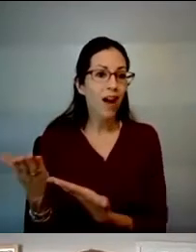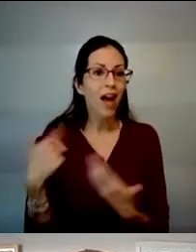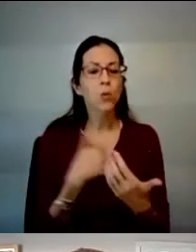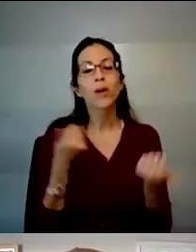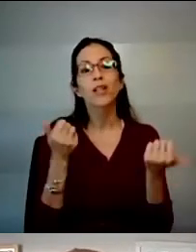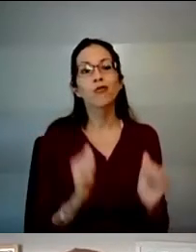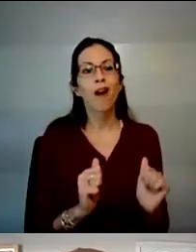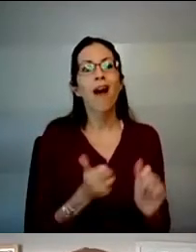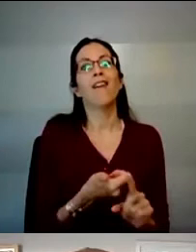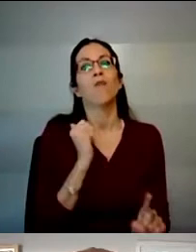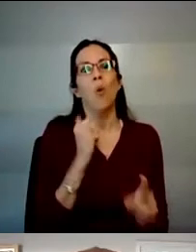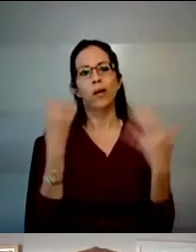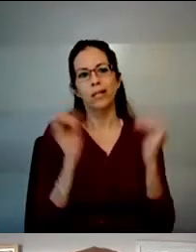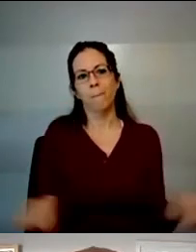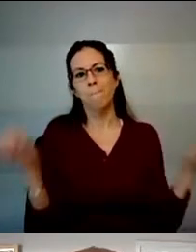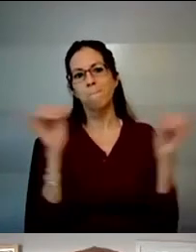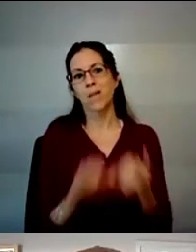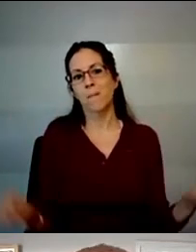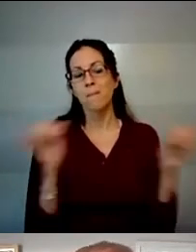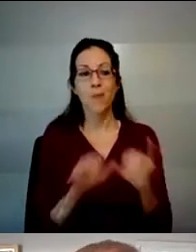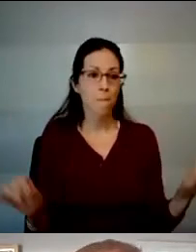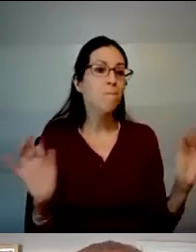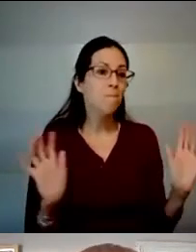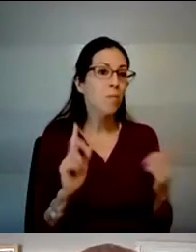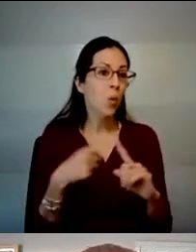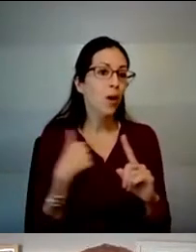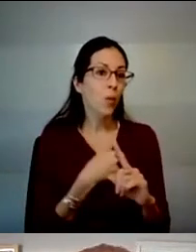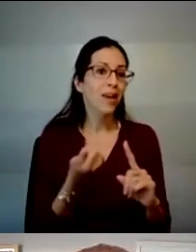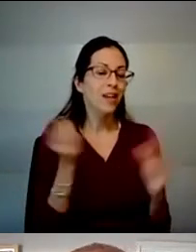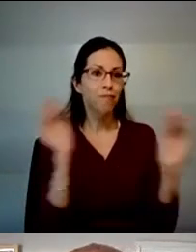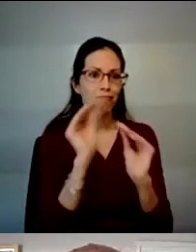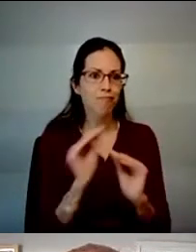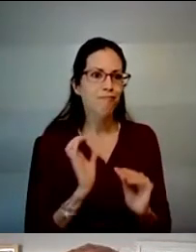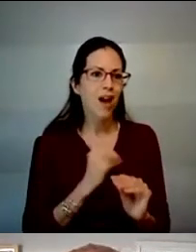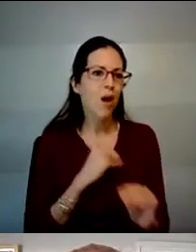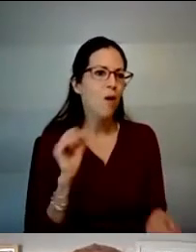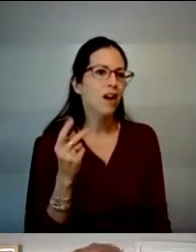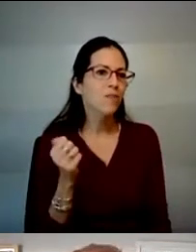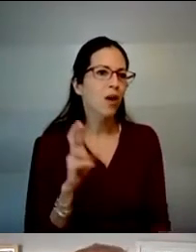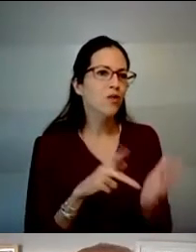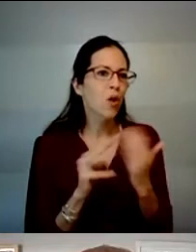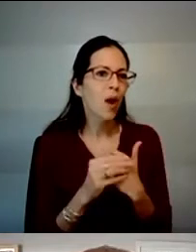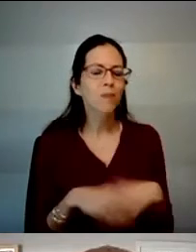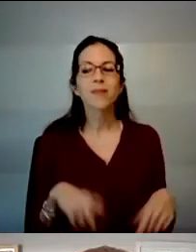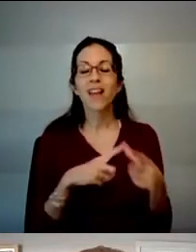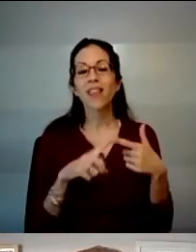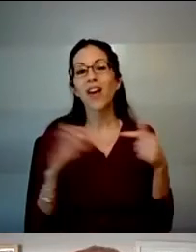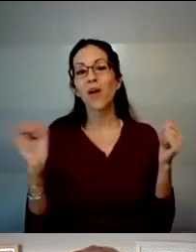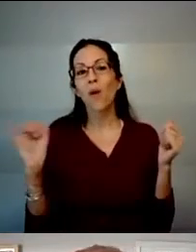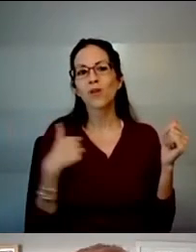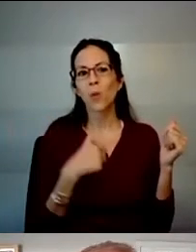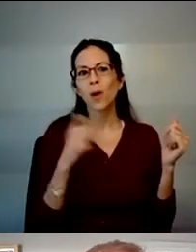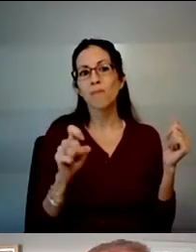cutter when we do our put our sponsorships together. You know, and then of course we also have to be sensitive